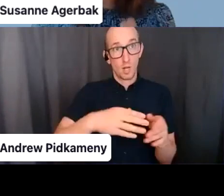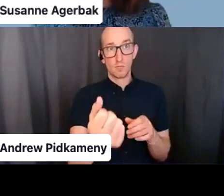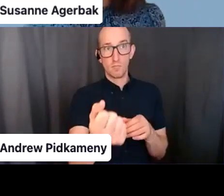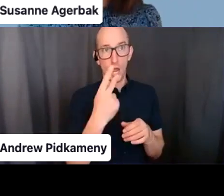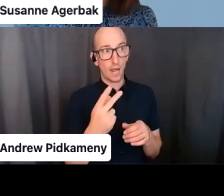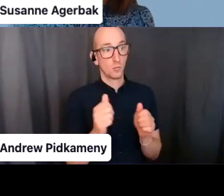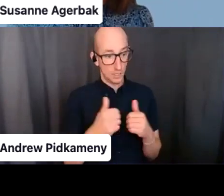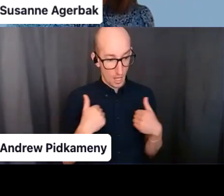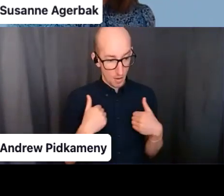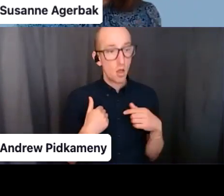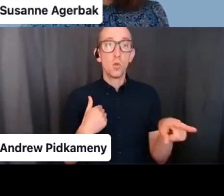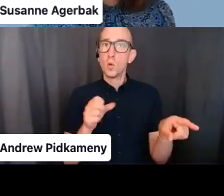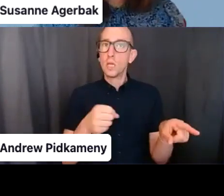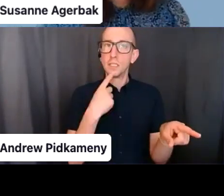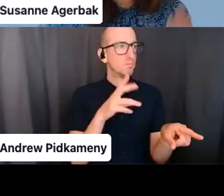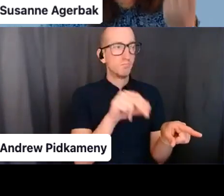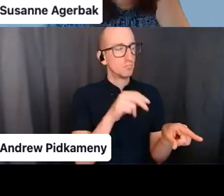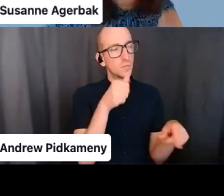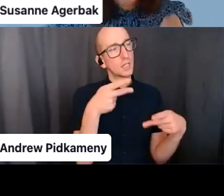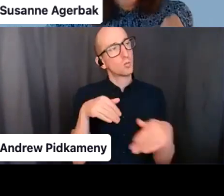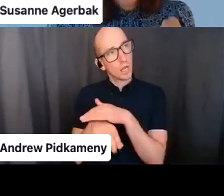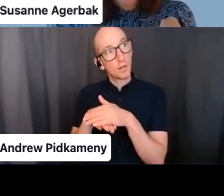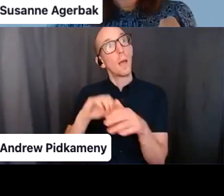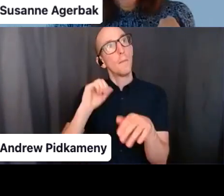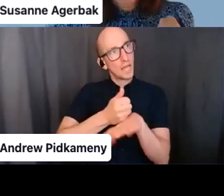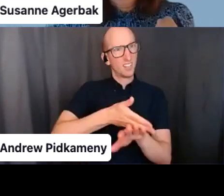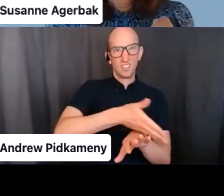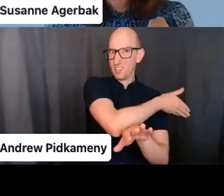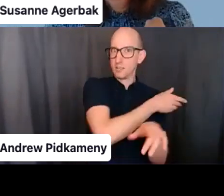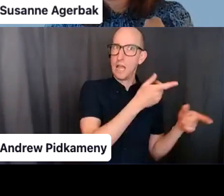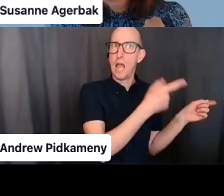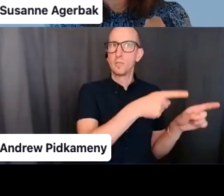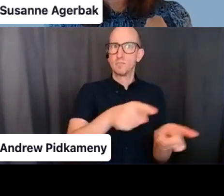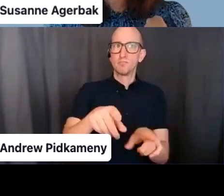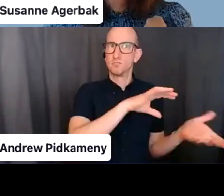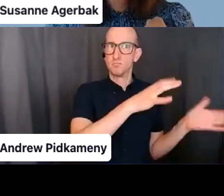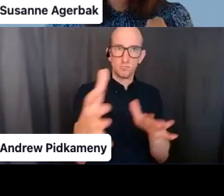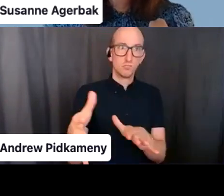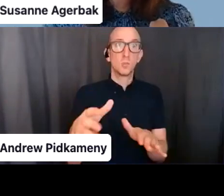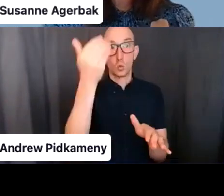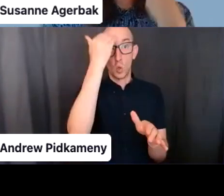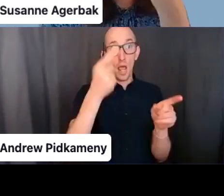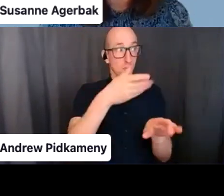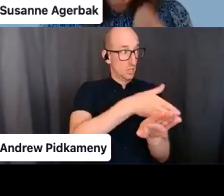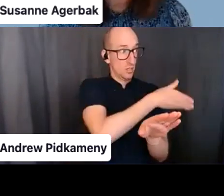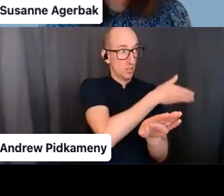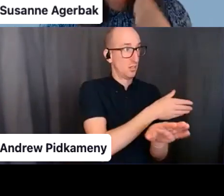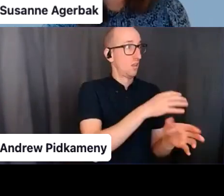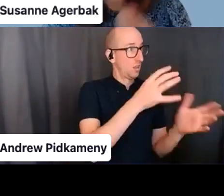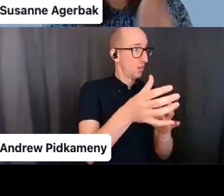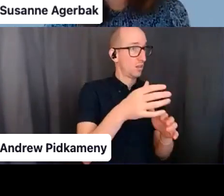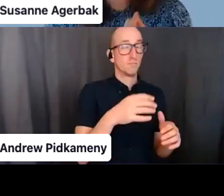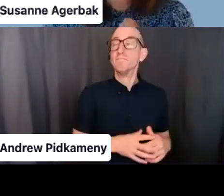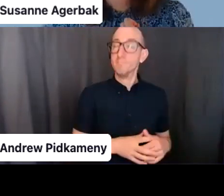you can deny the animal access based on that historic pattern of behavior. So you don't have to keep going